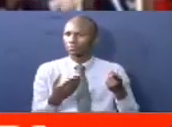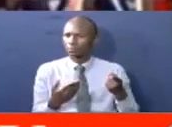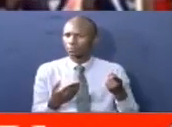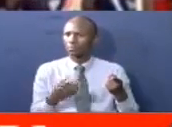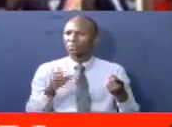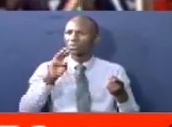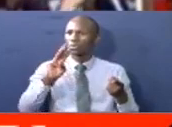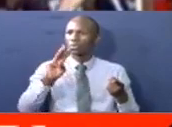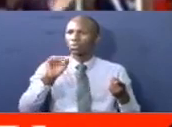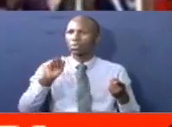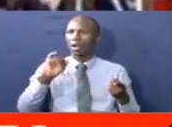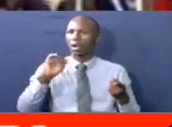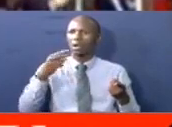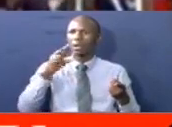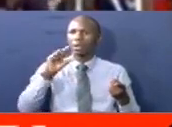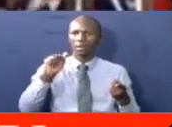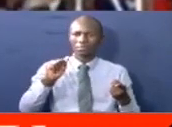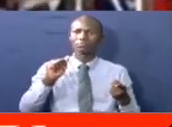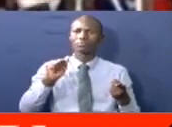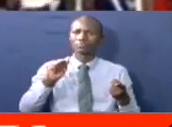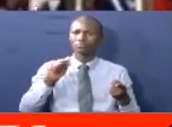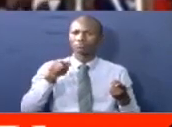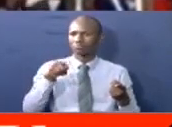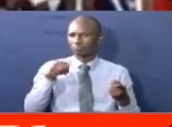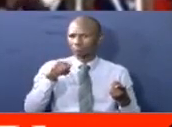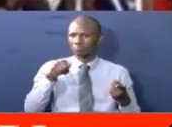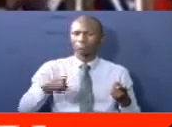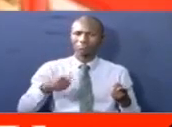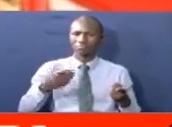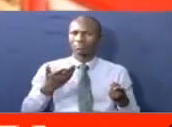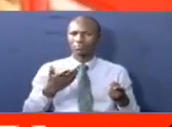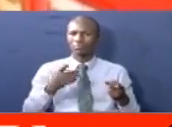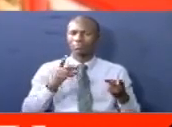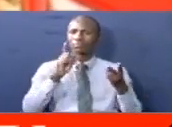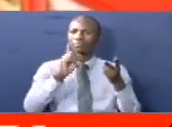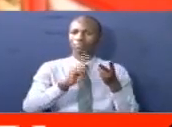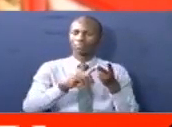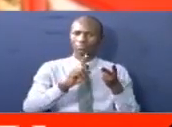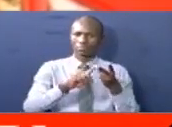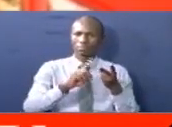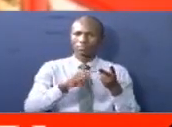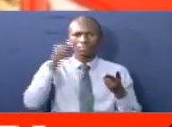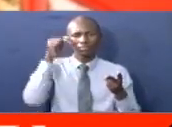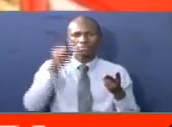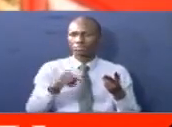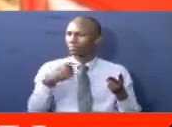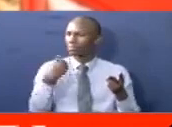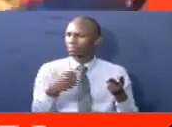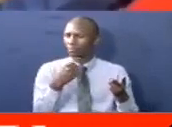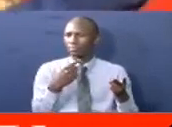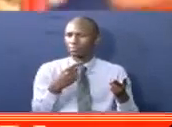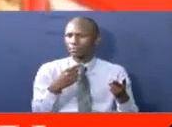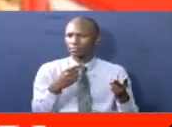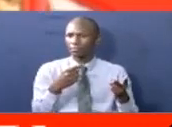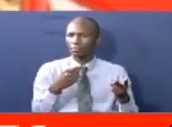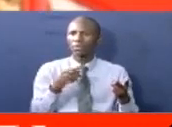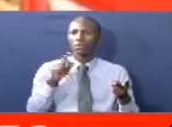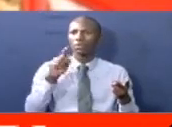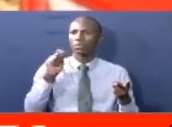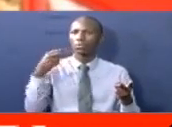Wahinga, who was buried alive by the colonialists. We remember people like